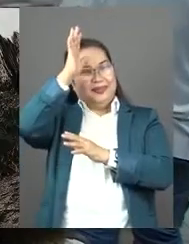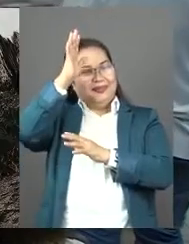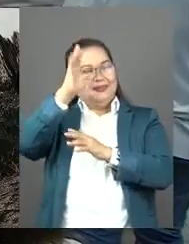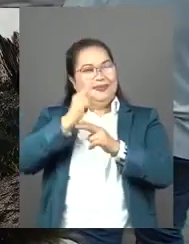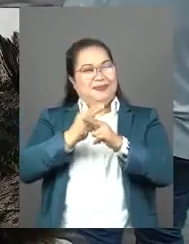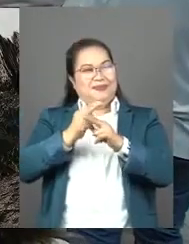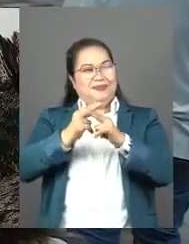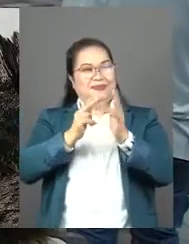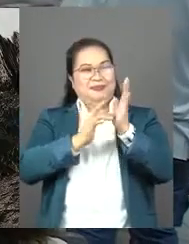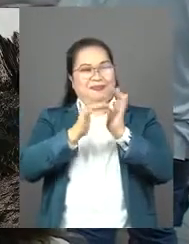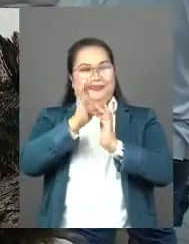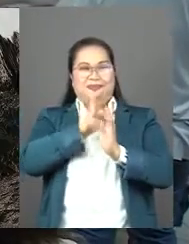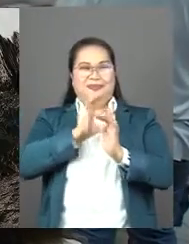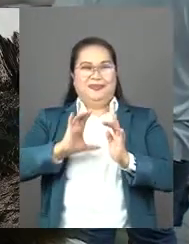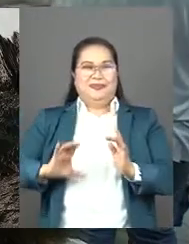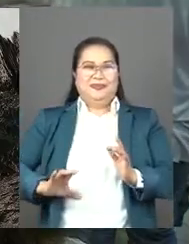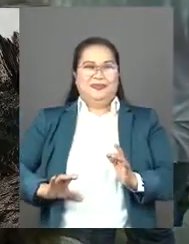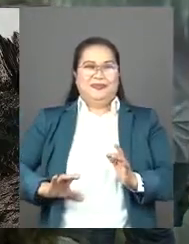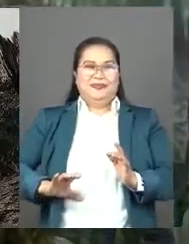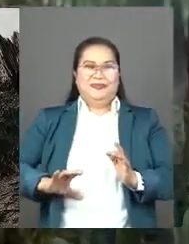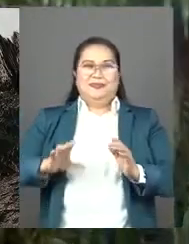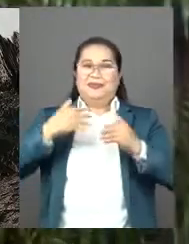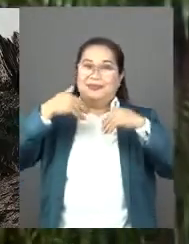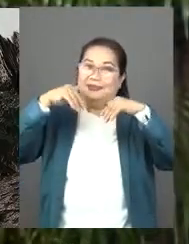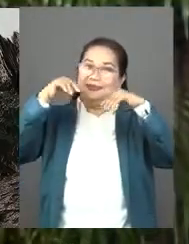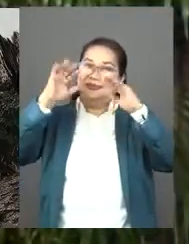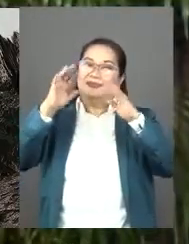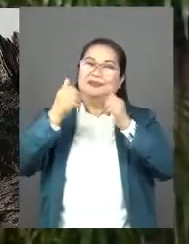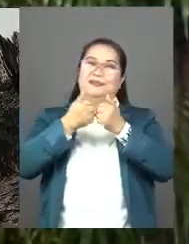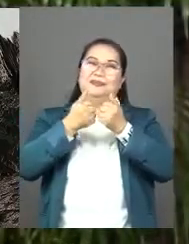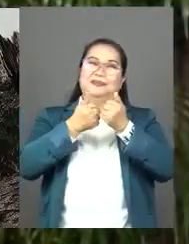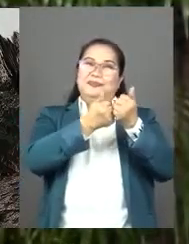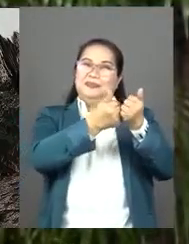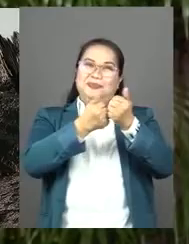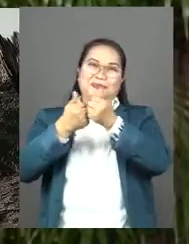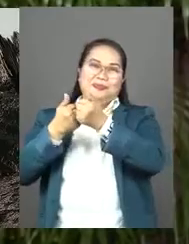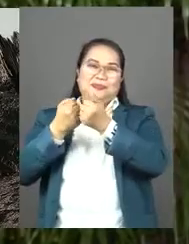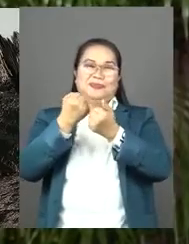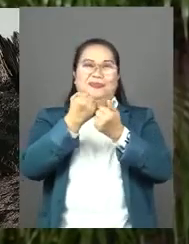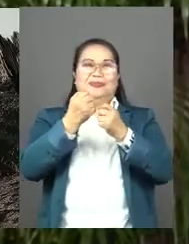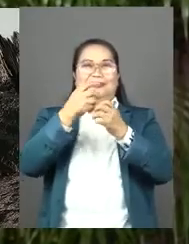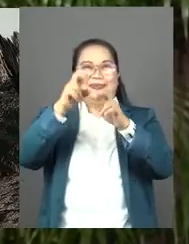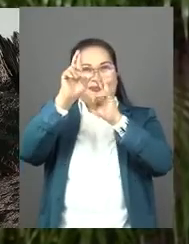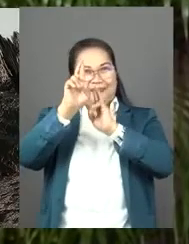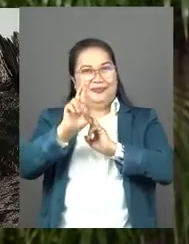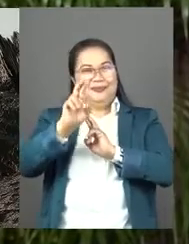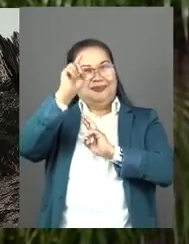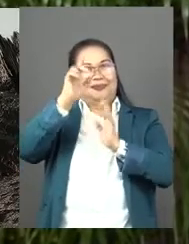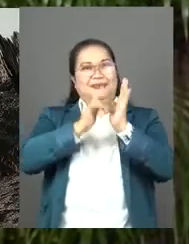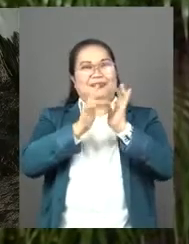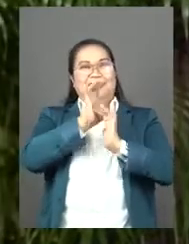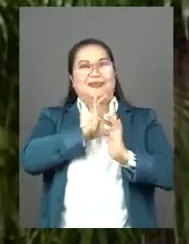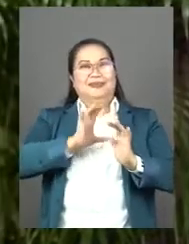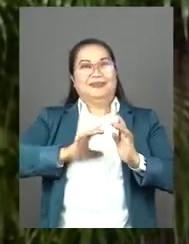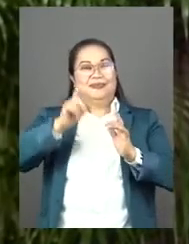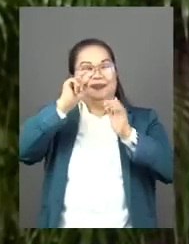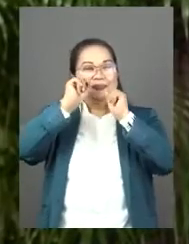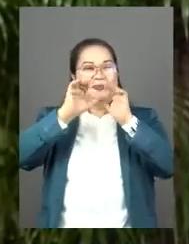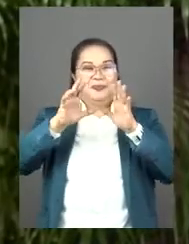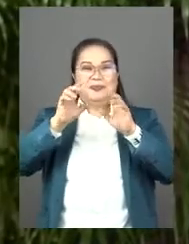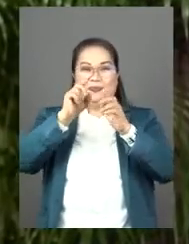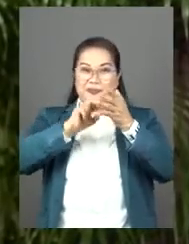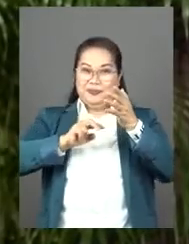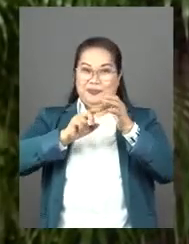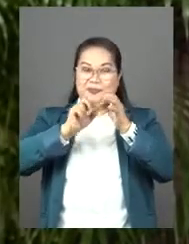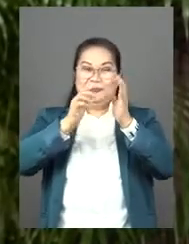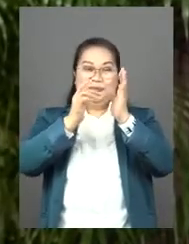of our Lord Jesus Christ, submitting to one another out of reverence for Christ. May God add blessing to the reading